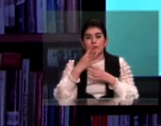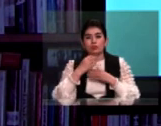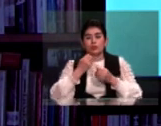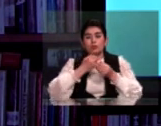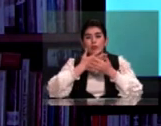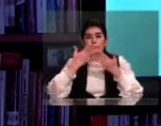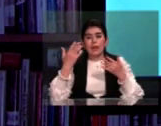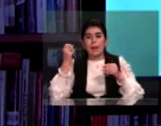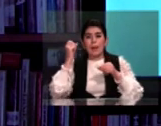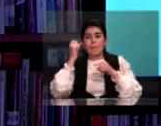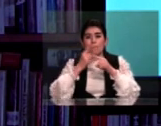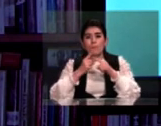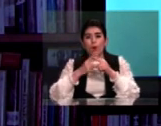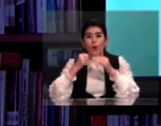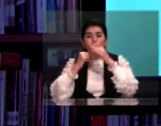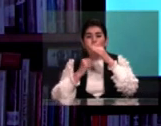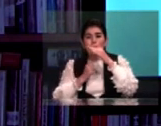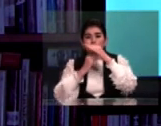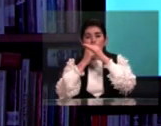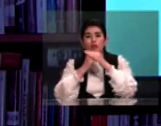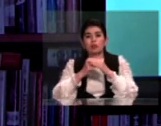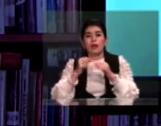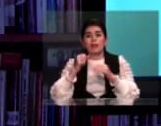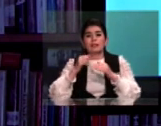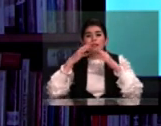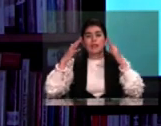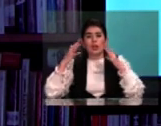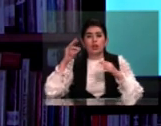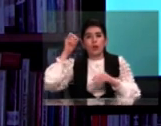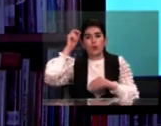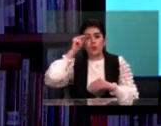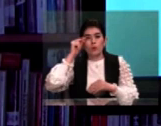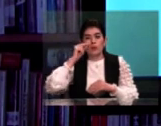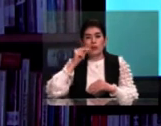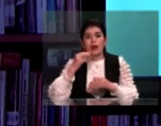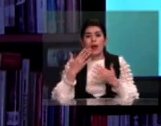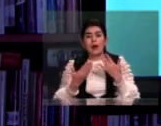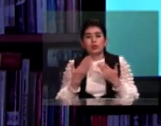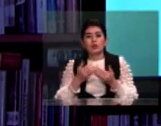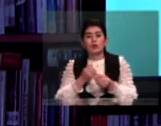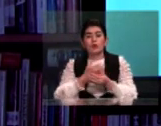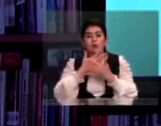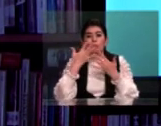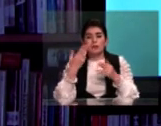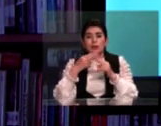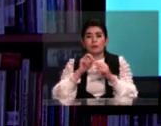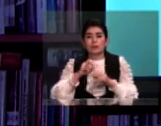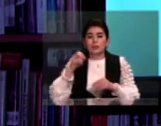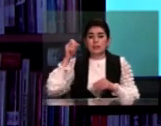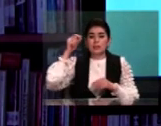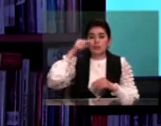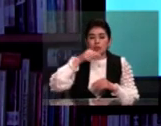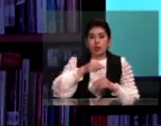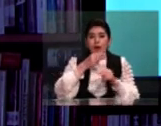yorug'lik impulsi va bosimi degan kattaliklarni o'rganamiz. Agarda yorug'lik biror sirtga tushayotgan